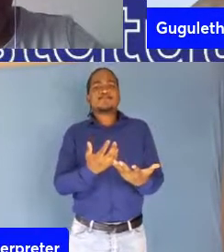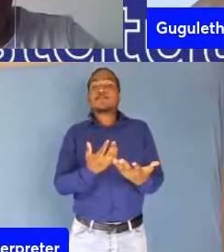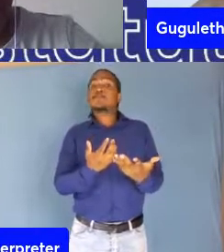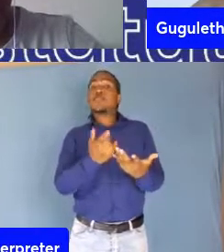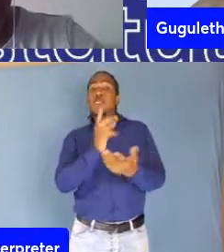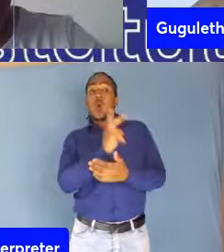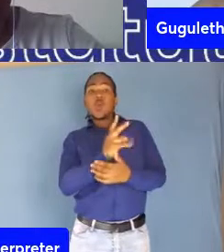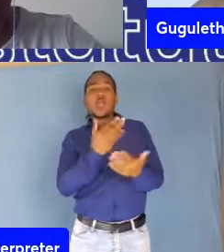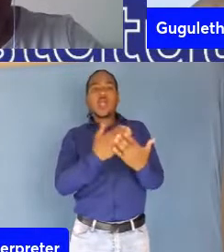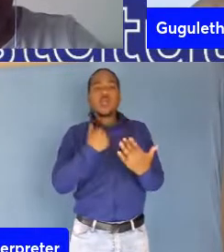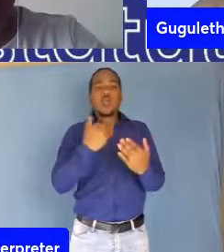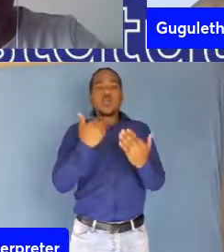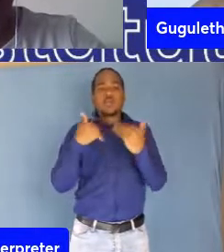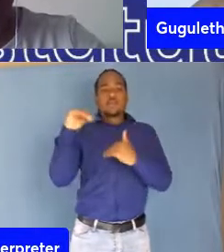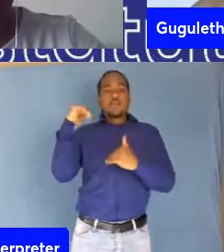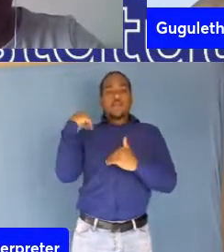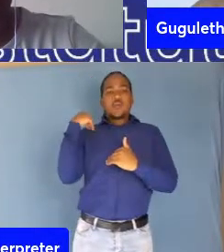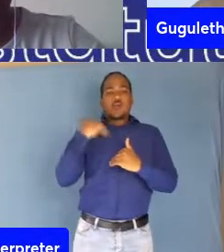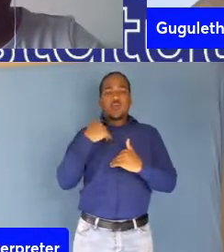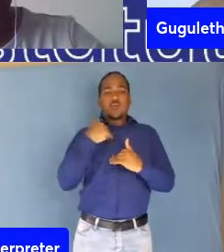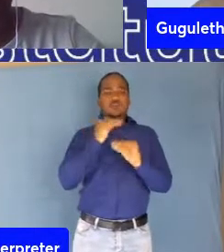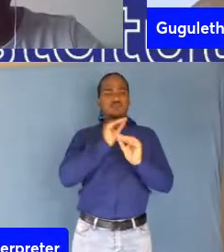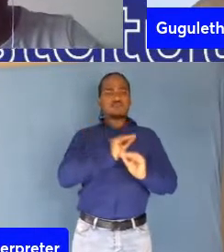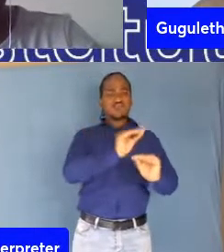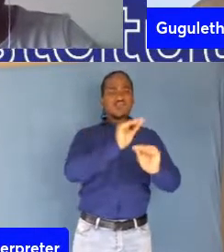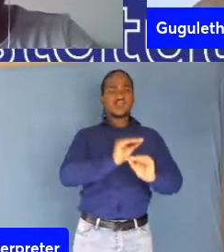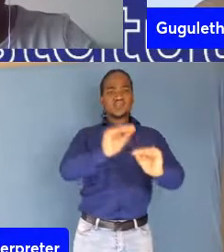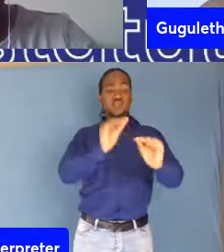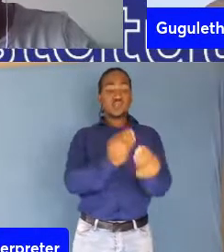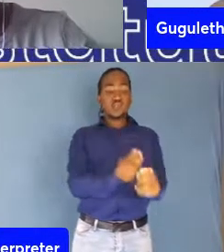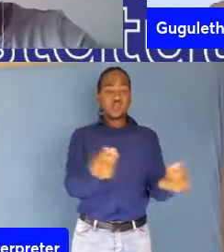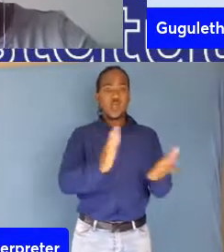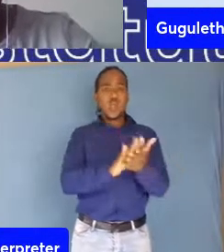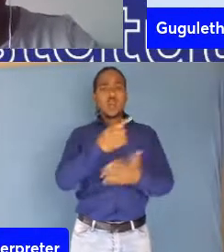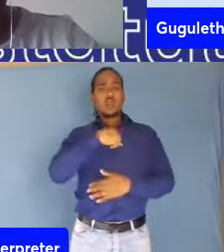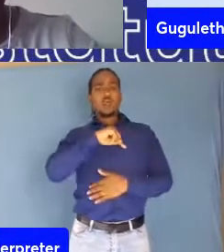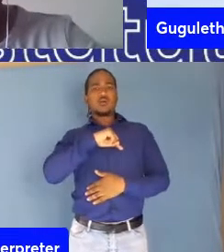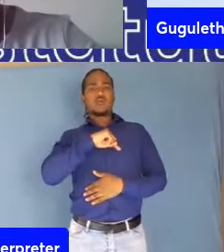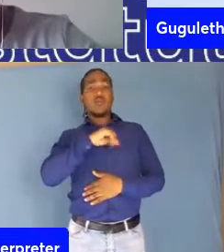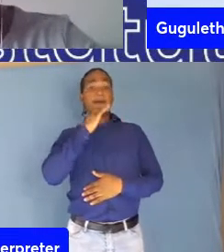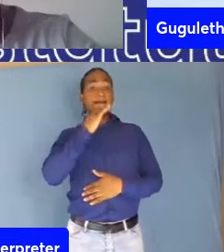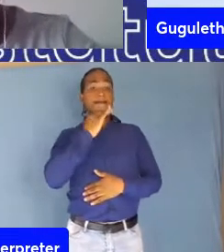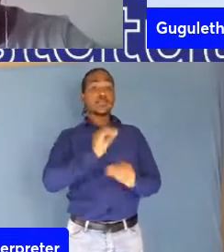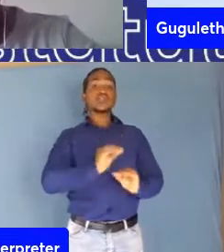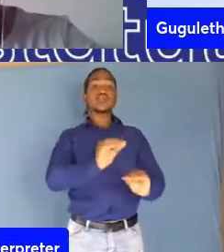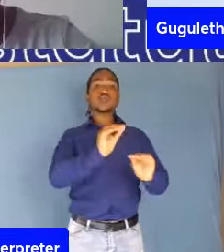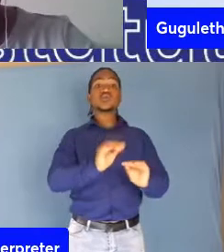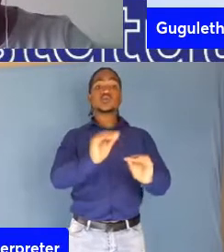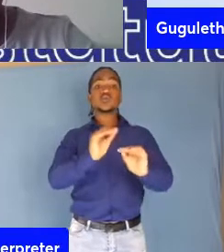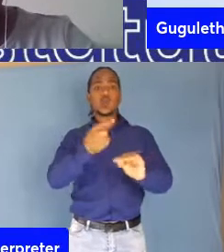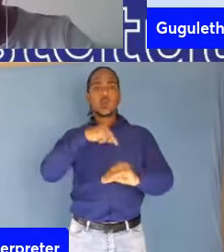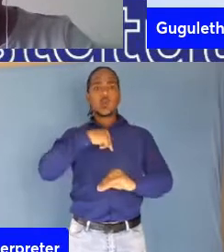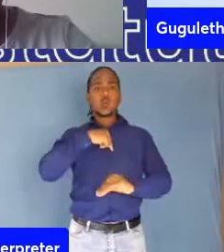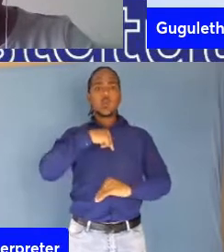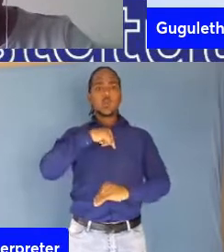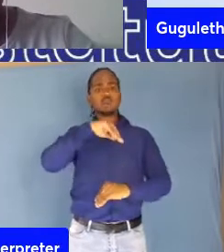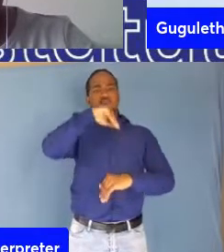back to educating ourselves, educating our children, educating ourselves as Badala as well.